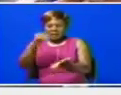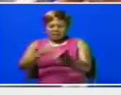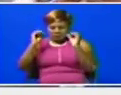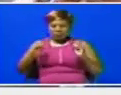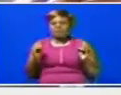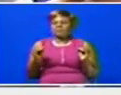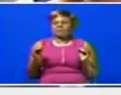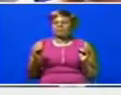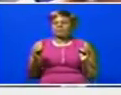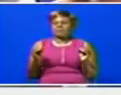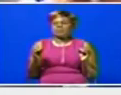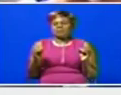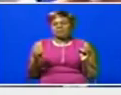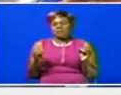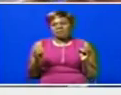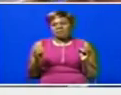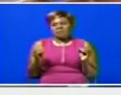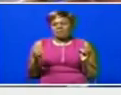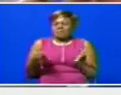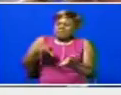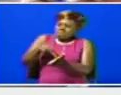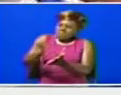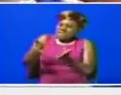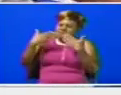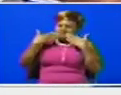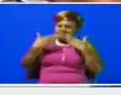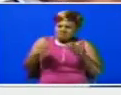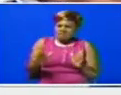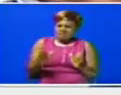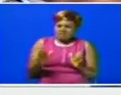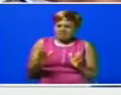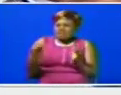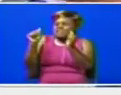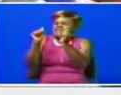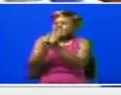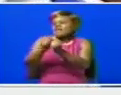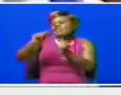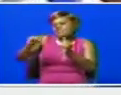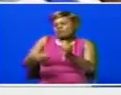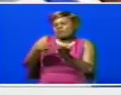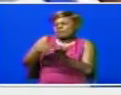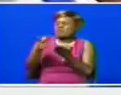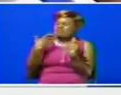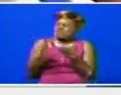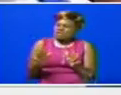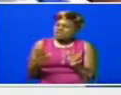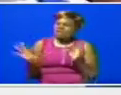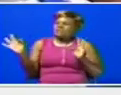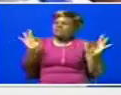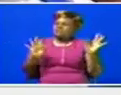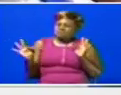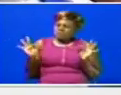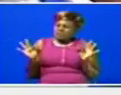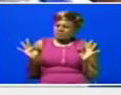tena. Sasa tunashindwa, tulikuwa mpaka tushalipa na walikuwa wametuitisha 10,000. Na tukalipa, sasa tunashindwa.